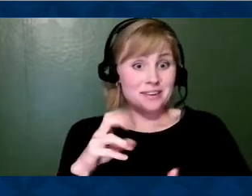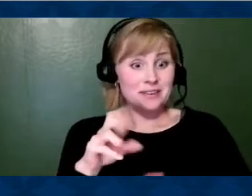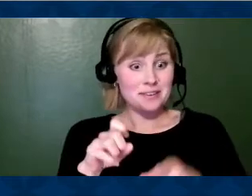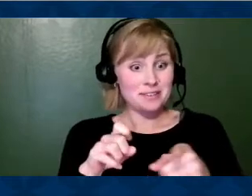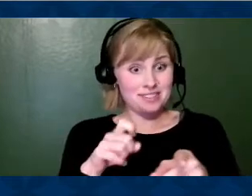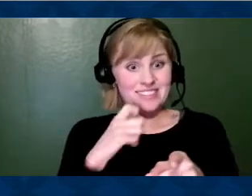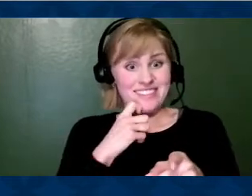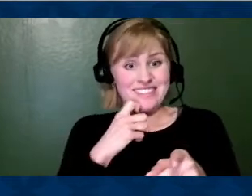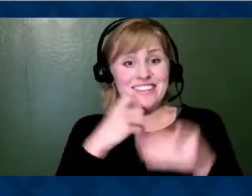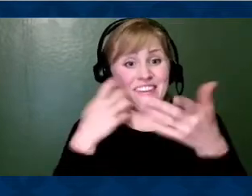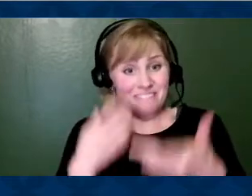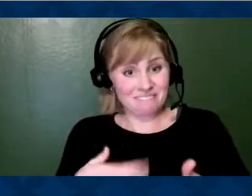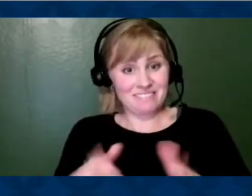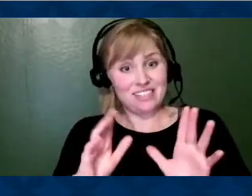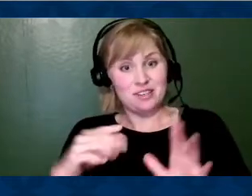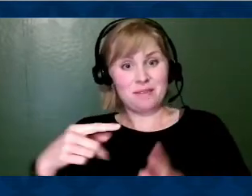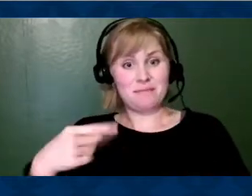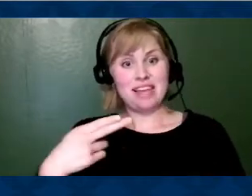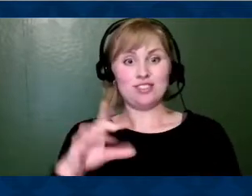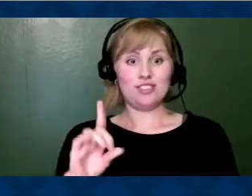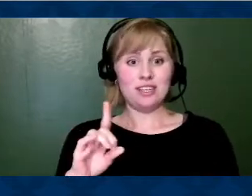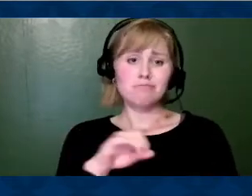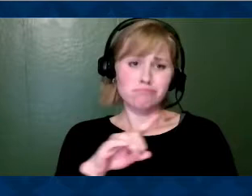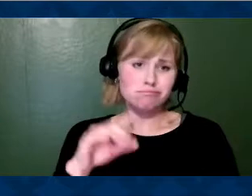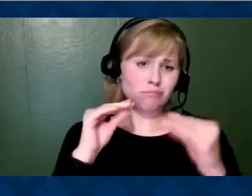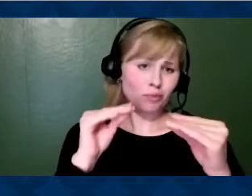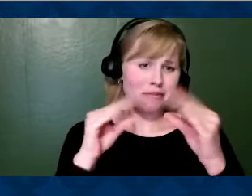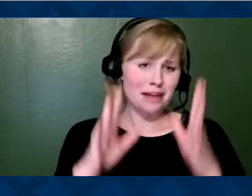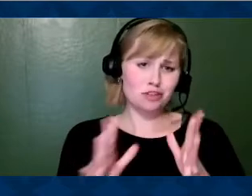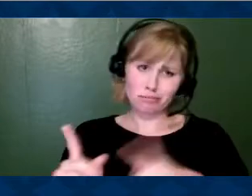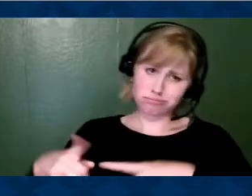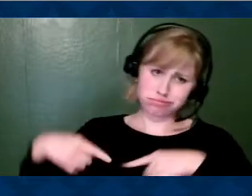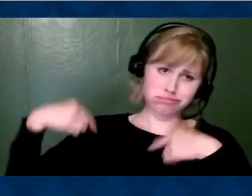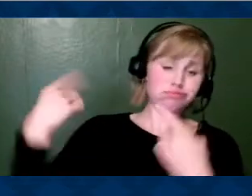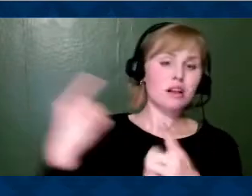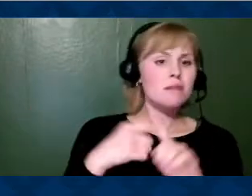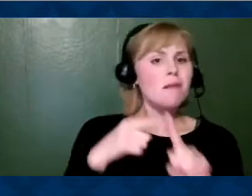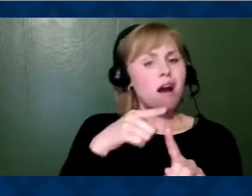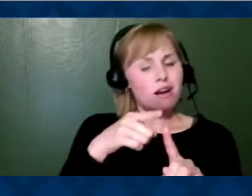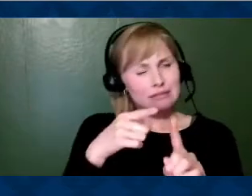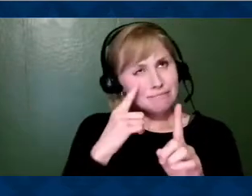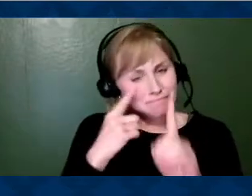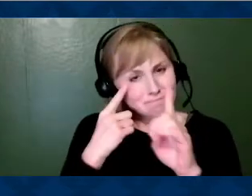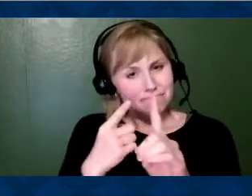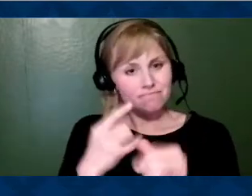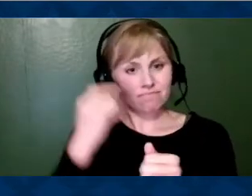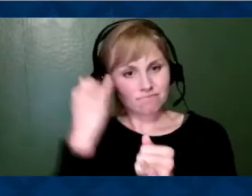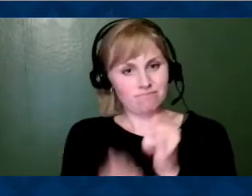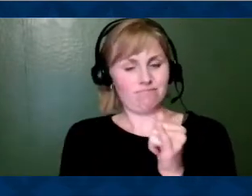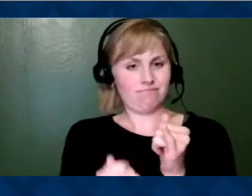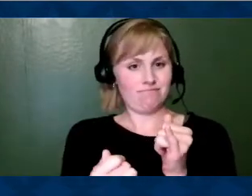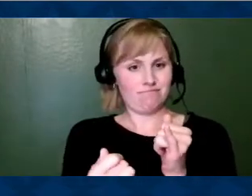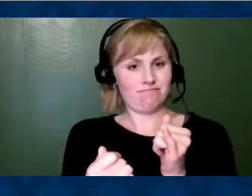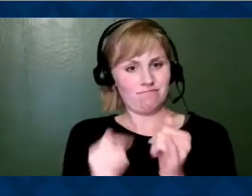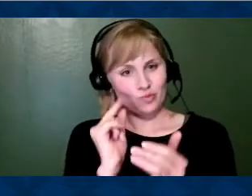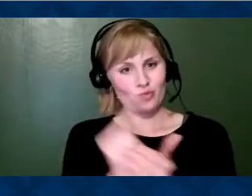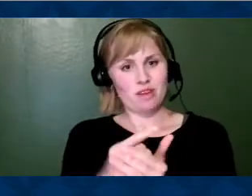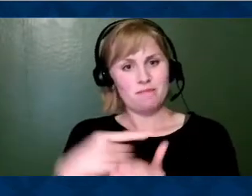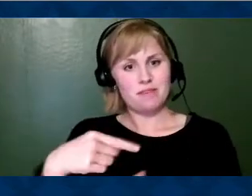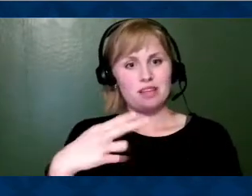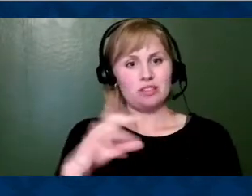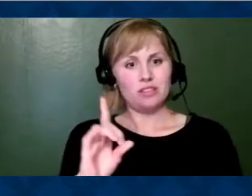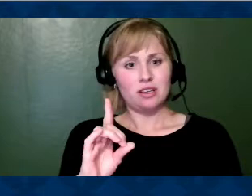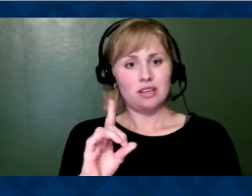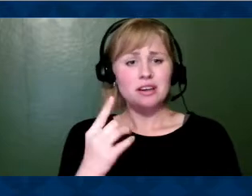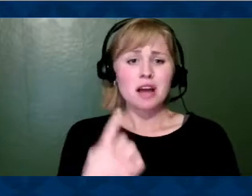professor for many years, but he wanted to get that final sort of check mark on his credentials. And he finished his PhD, and it was a little sad that he had to